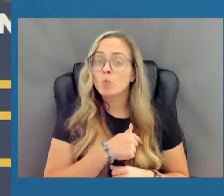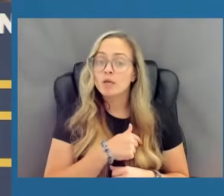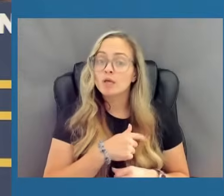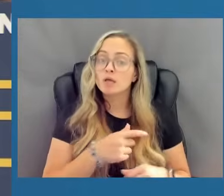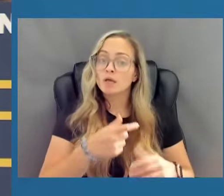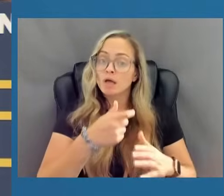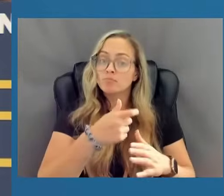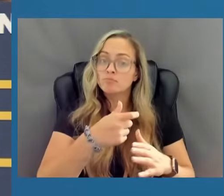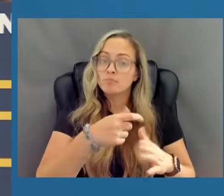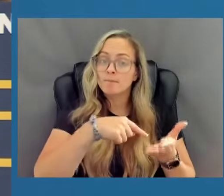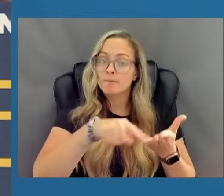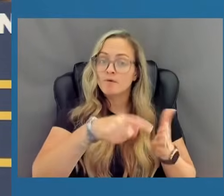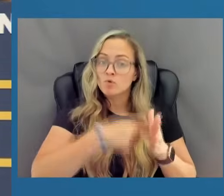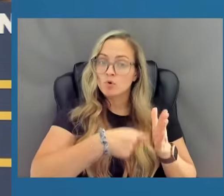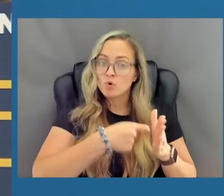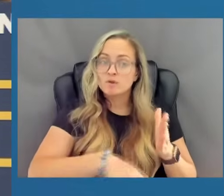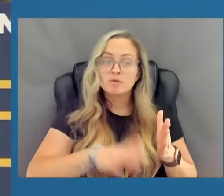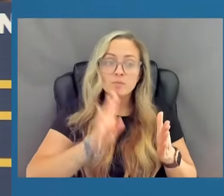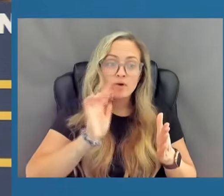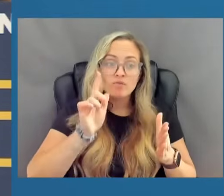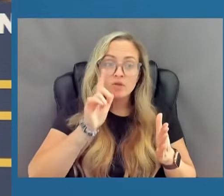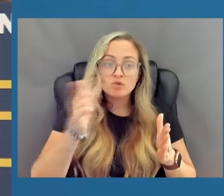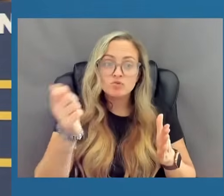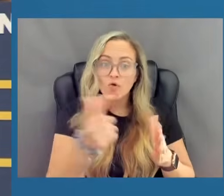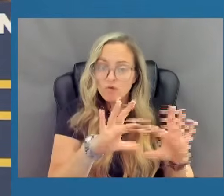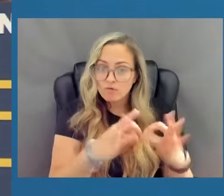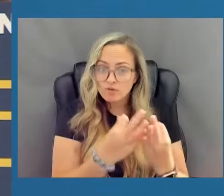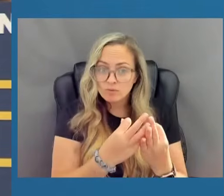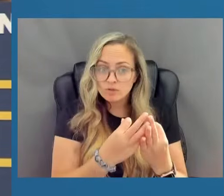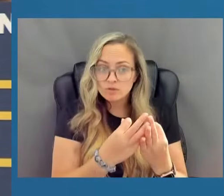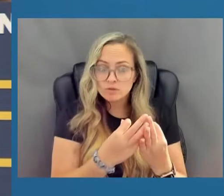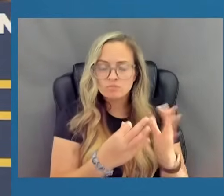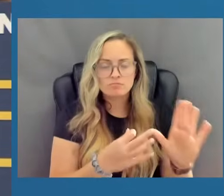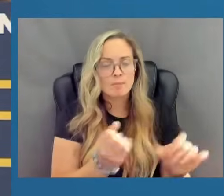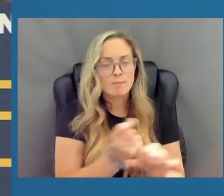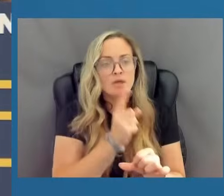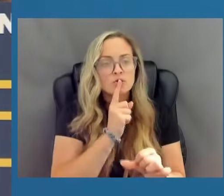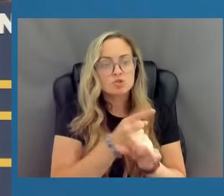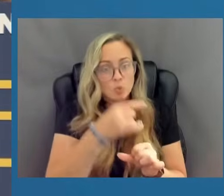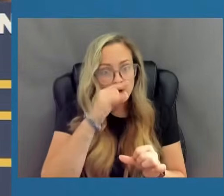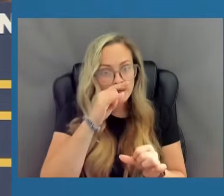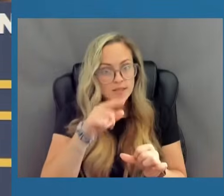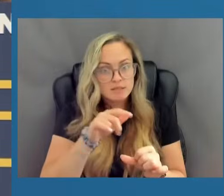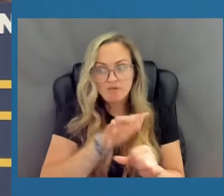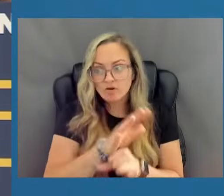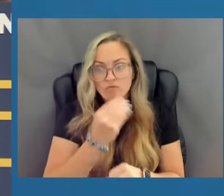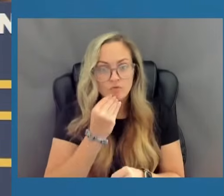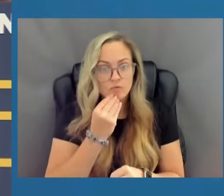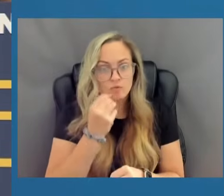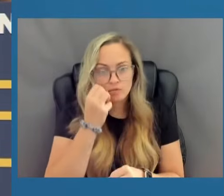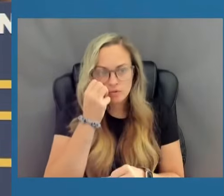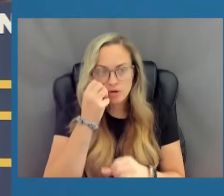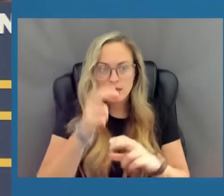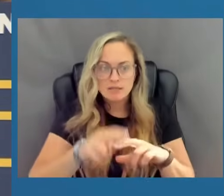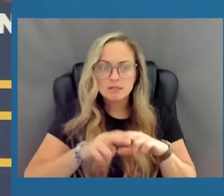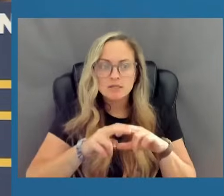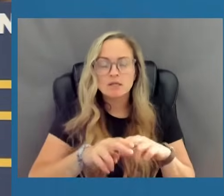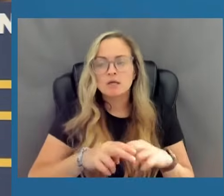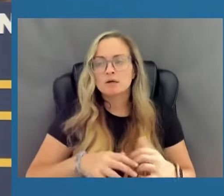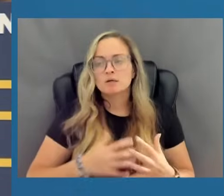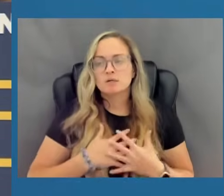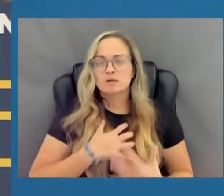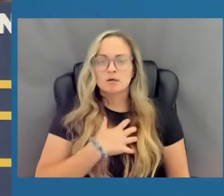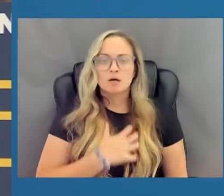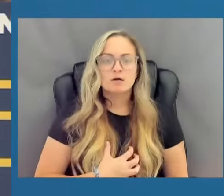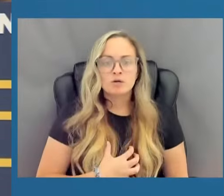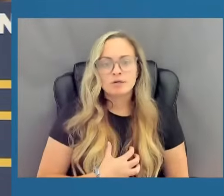school breakfasts and lunches for every family. First of all, it makes sure those kids are well fed. They're not sitting there with their stomachs growling.